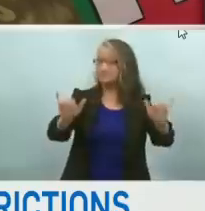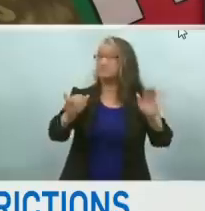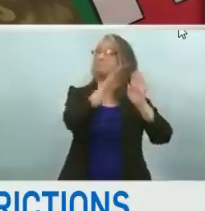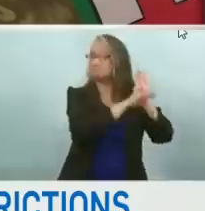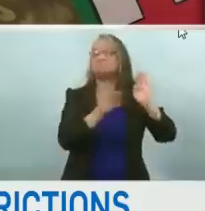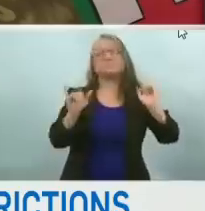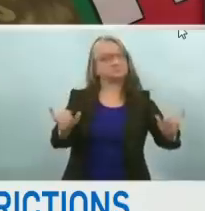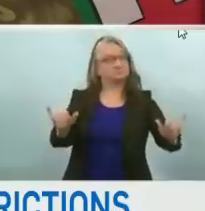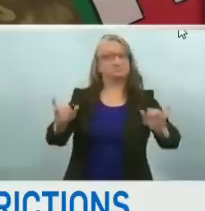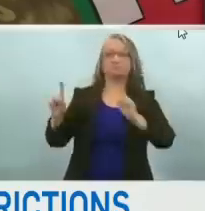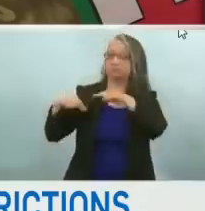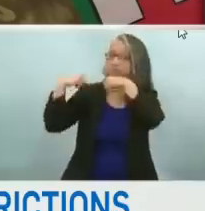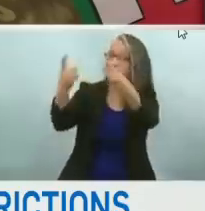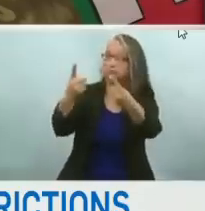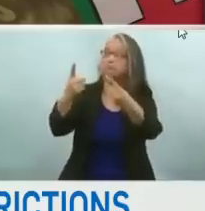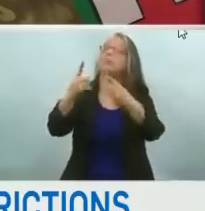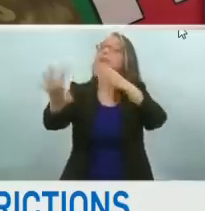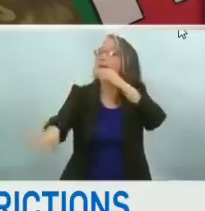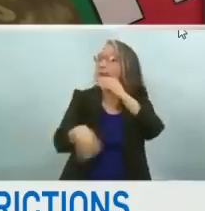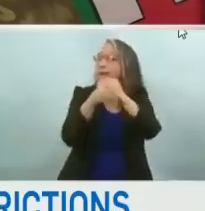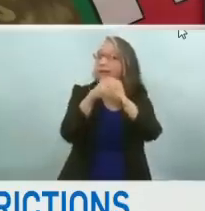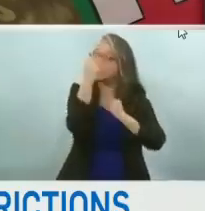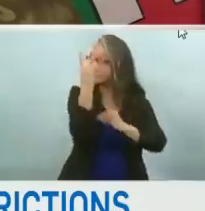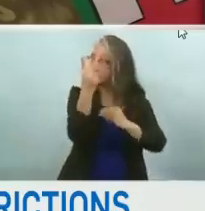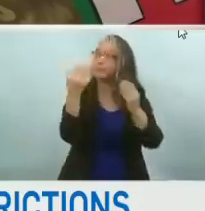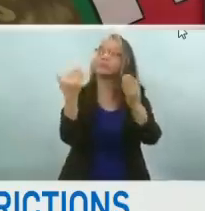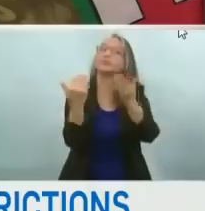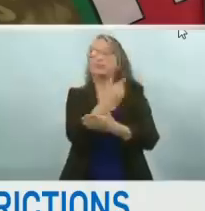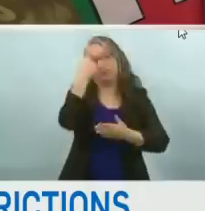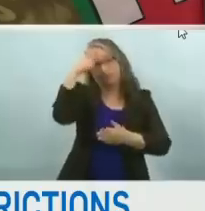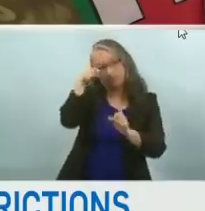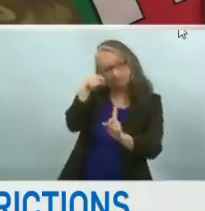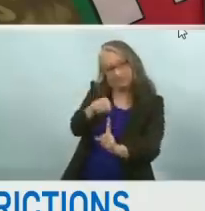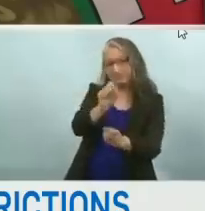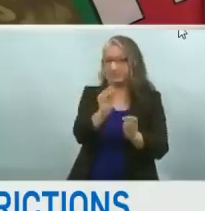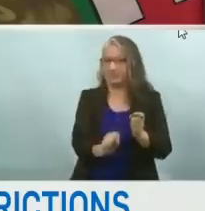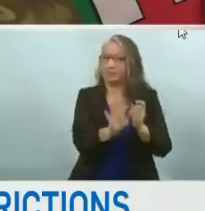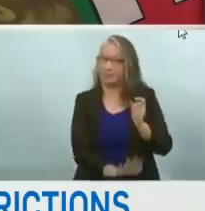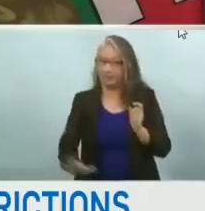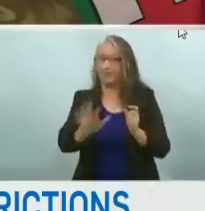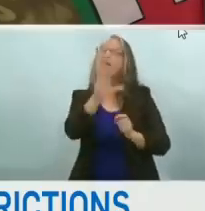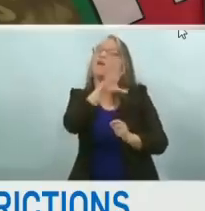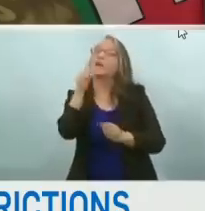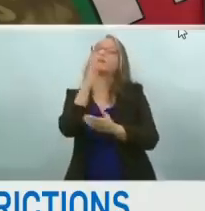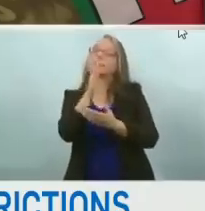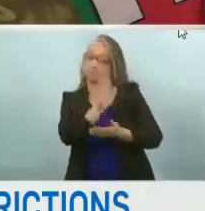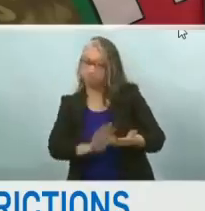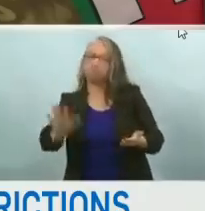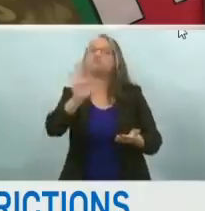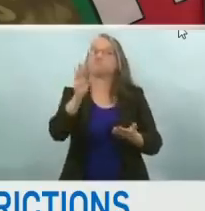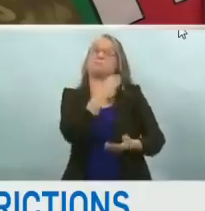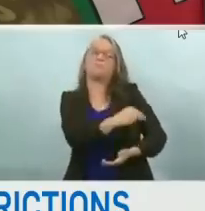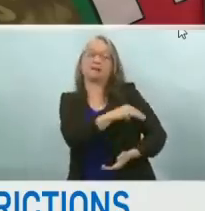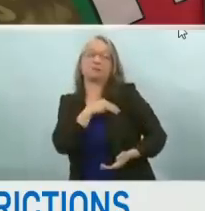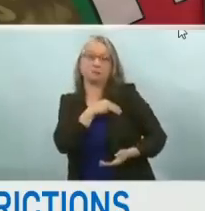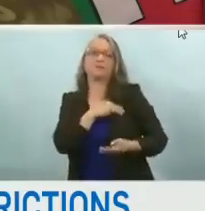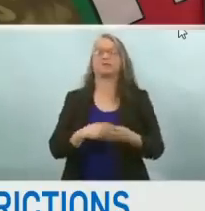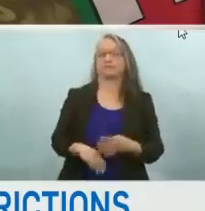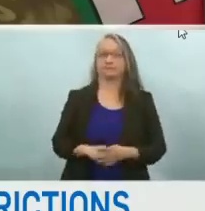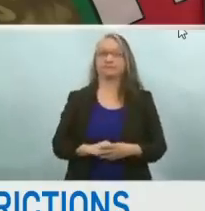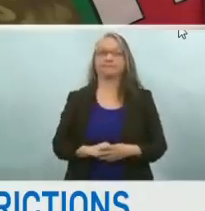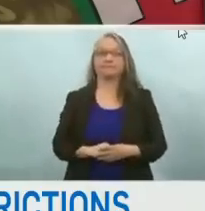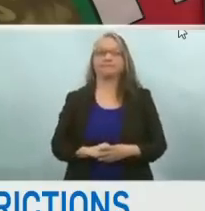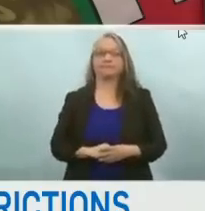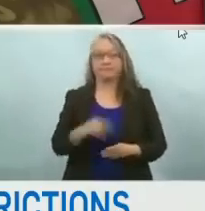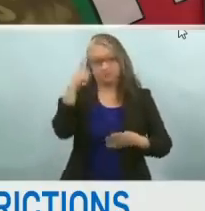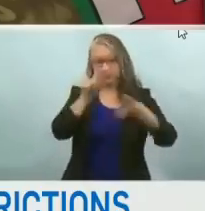have relied on Manitobans to do what's best for Manitoba, for themselves, and to protect